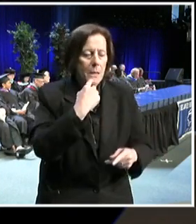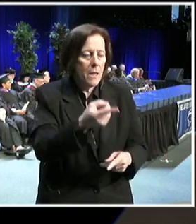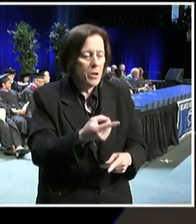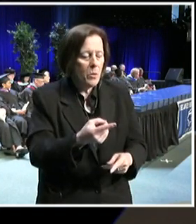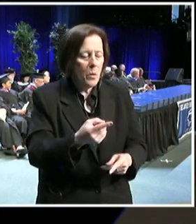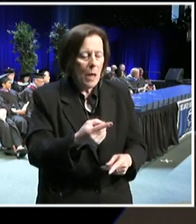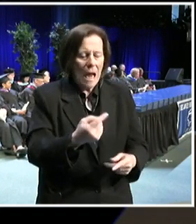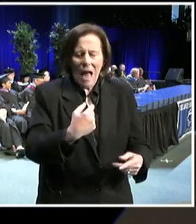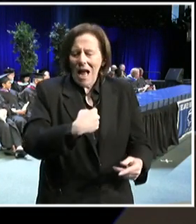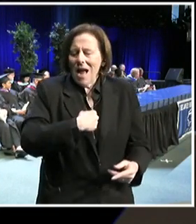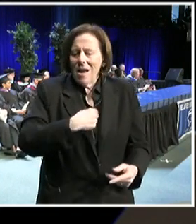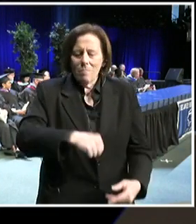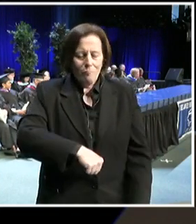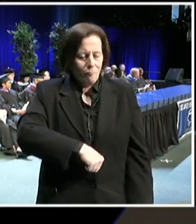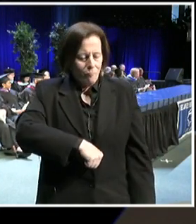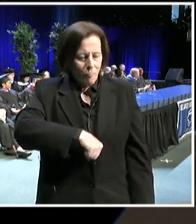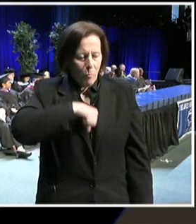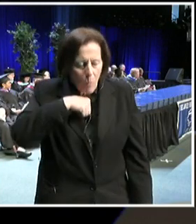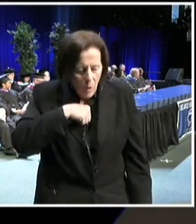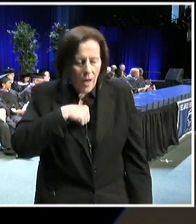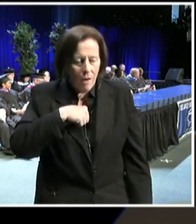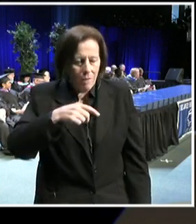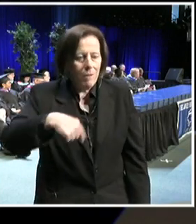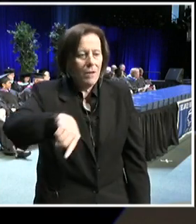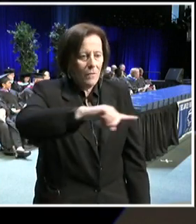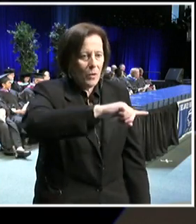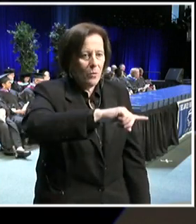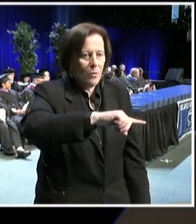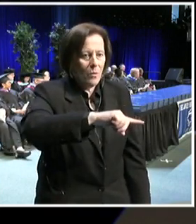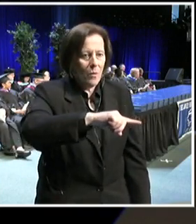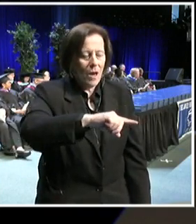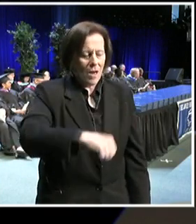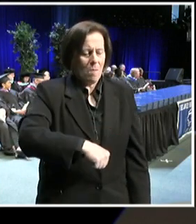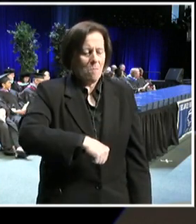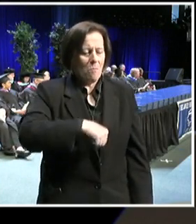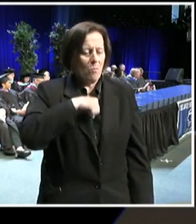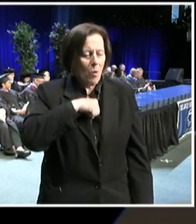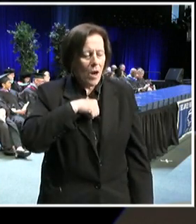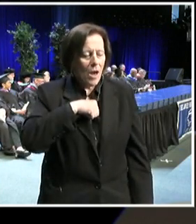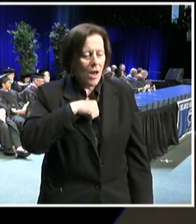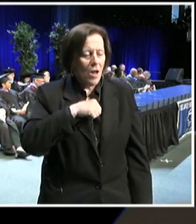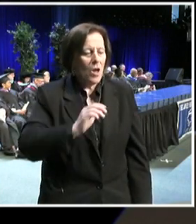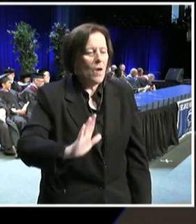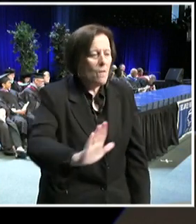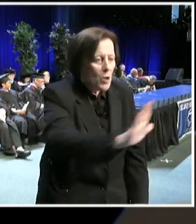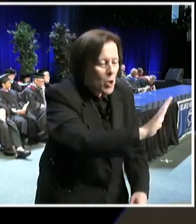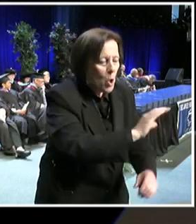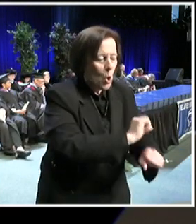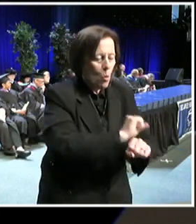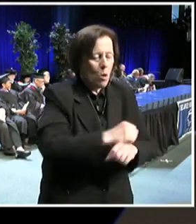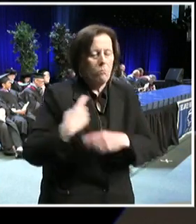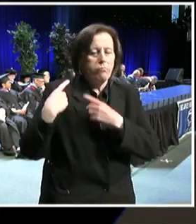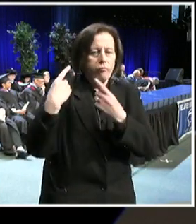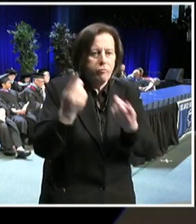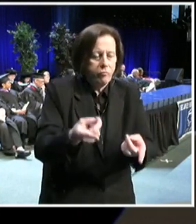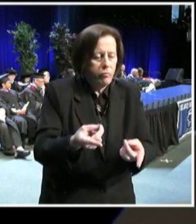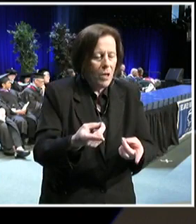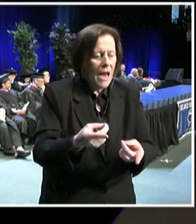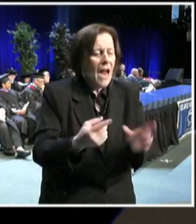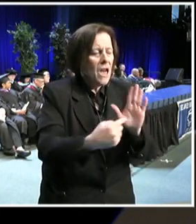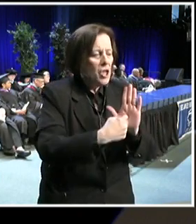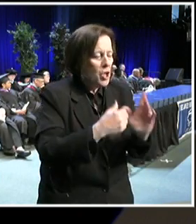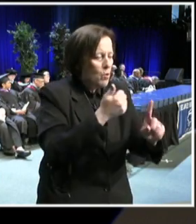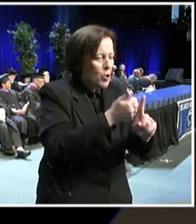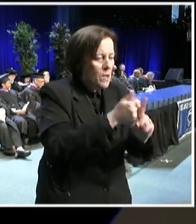am so proud of you. I'm so proud of what you all have done to make it this far and to show yourselves